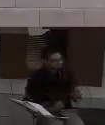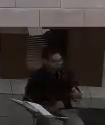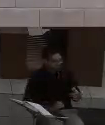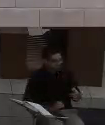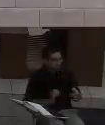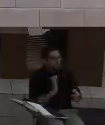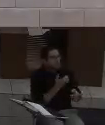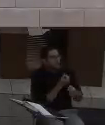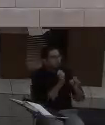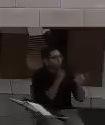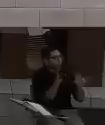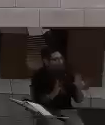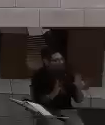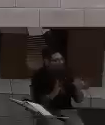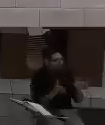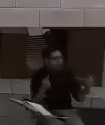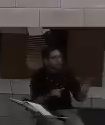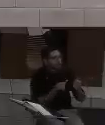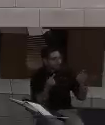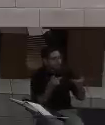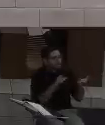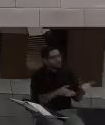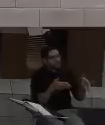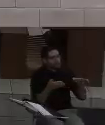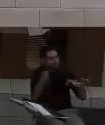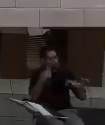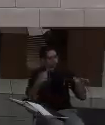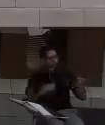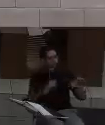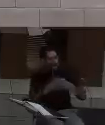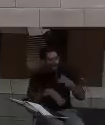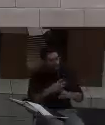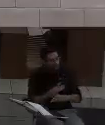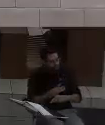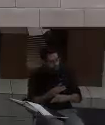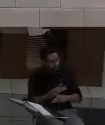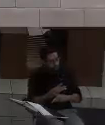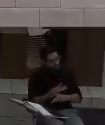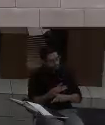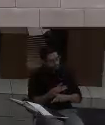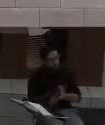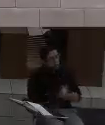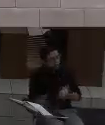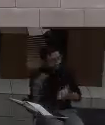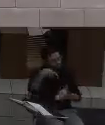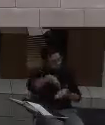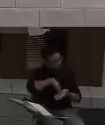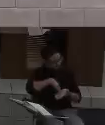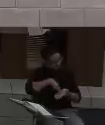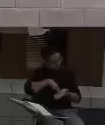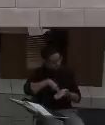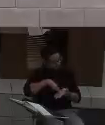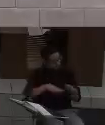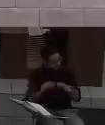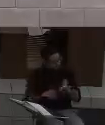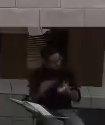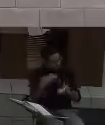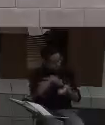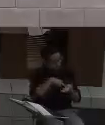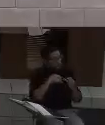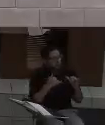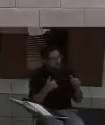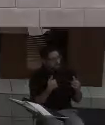Savior. He suffered and died for the sin of the world. You raised him from the dead that we too